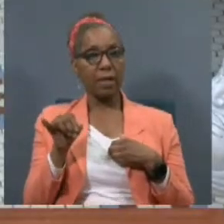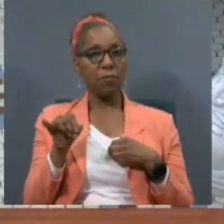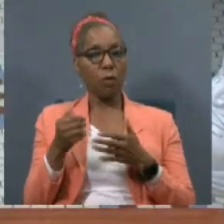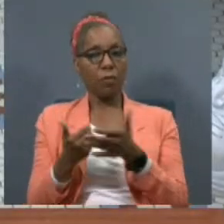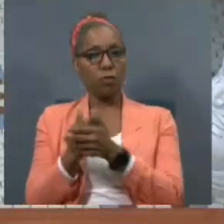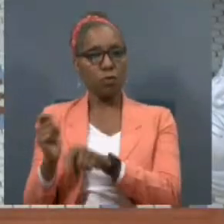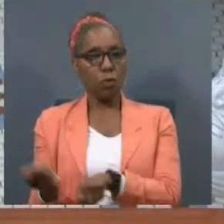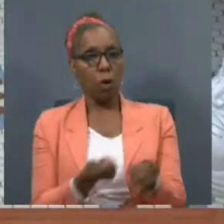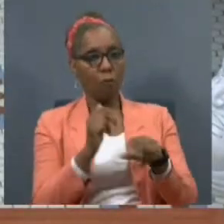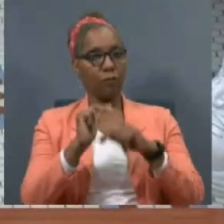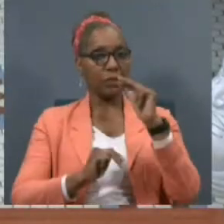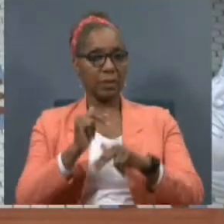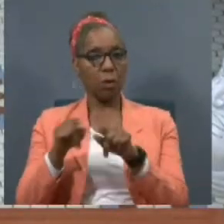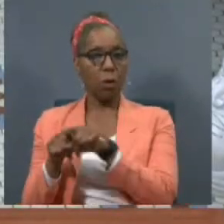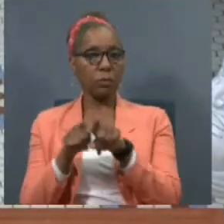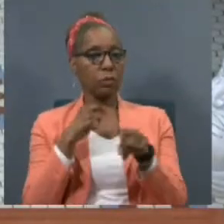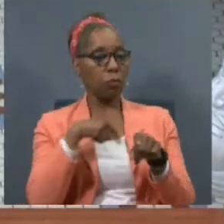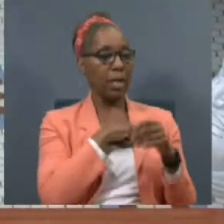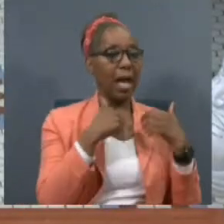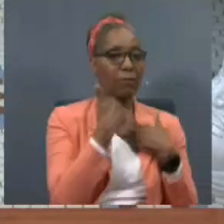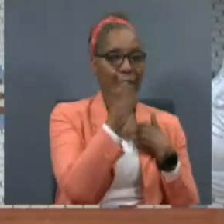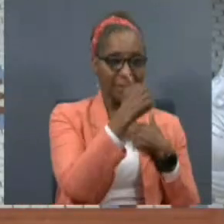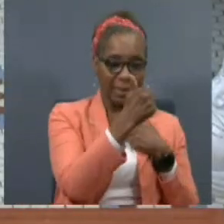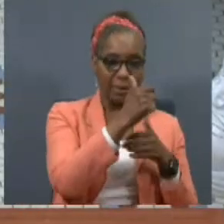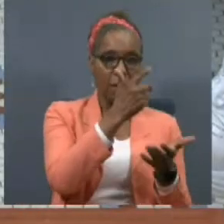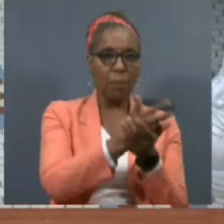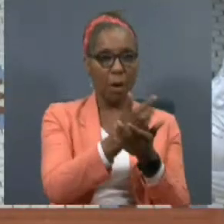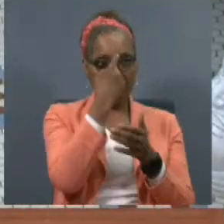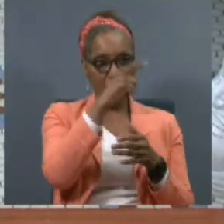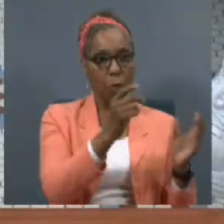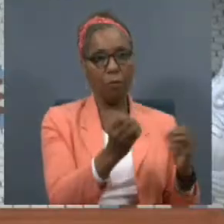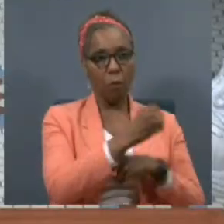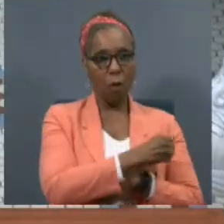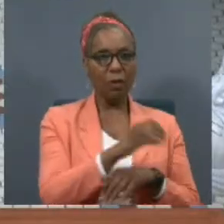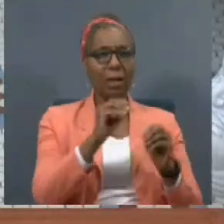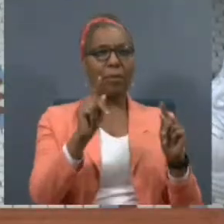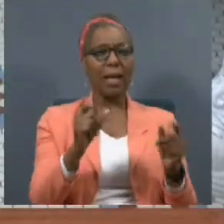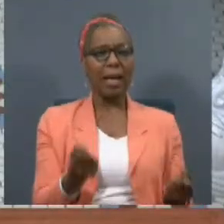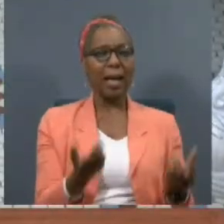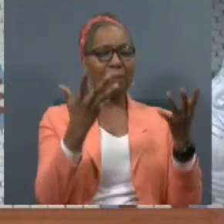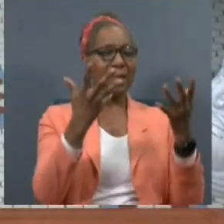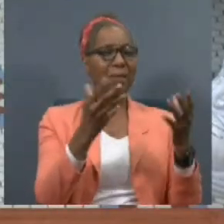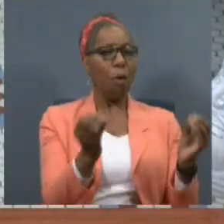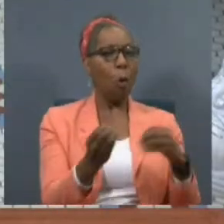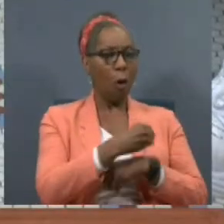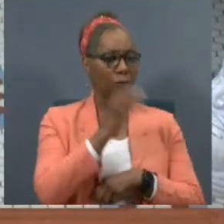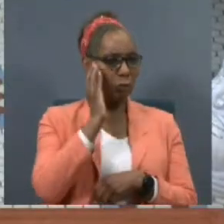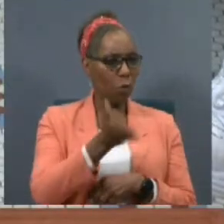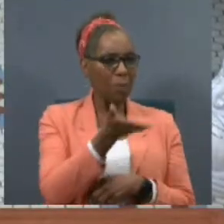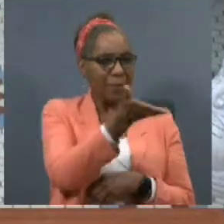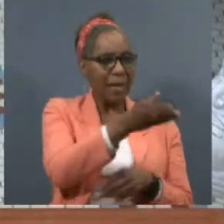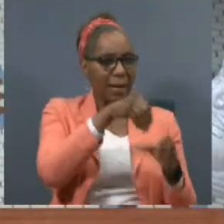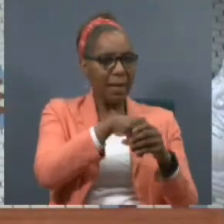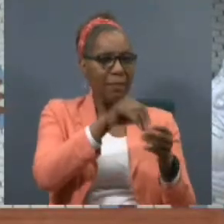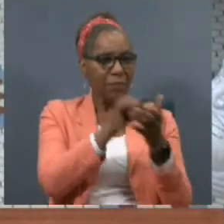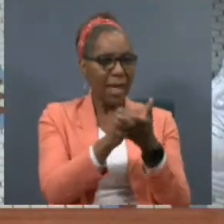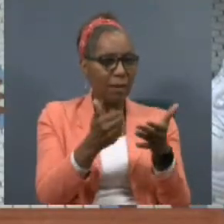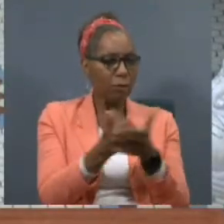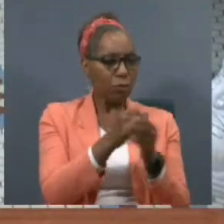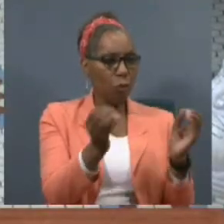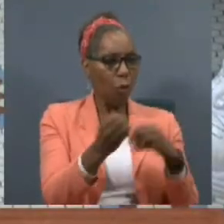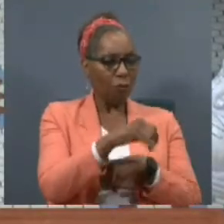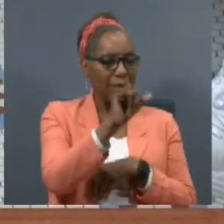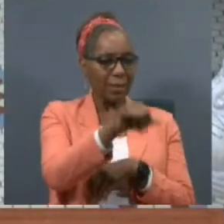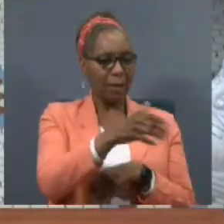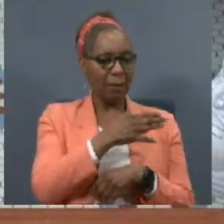new golf facility, and we also have 10 parking spaces for the office. How many offices are going to be in that new office is my question